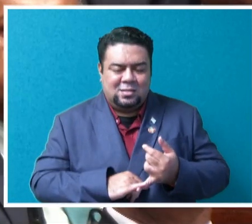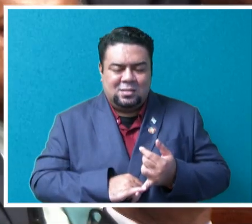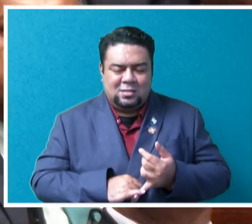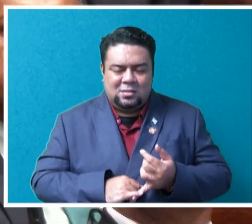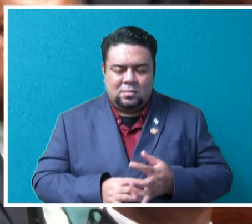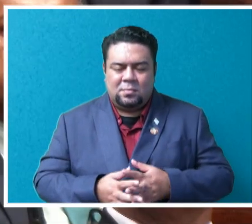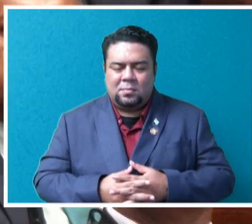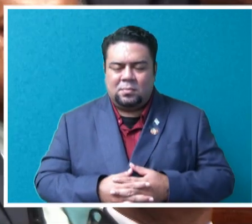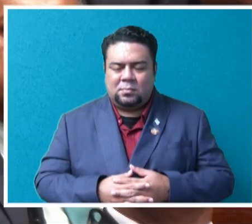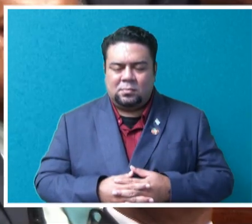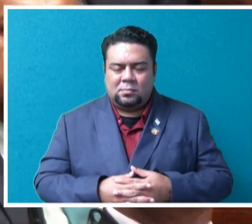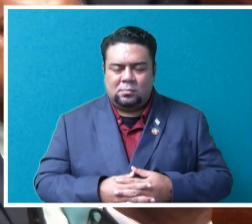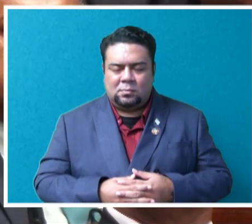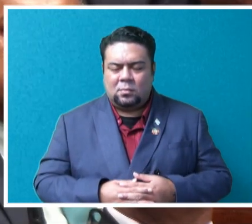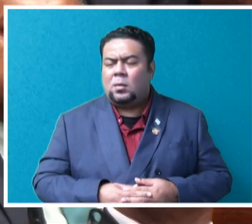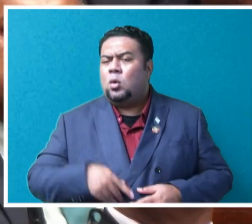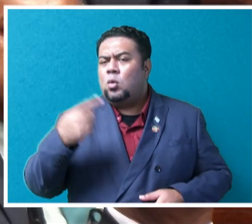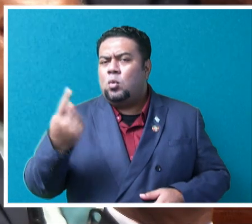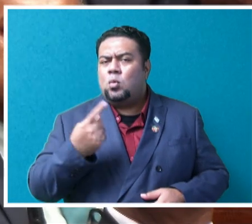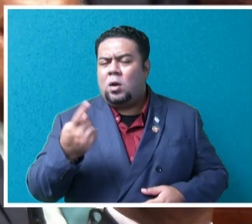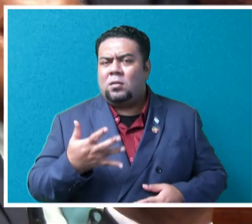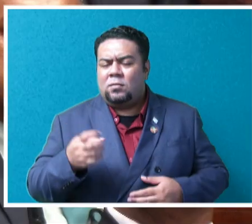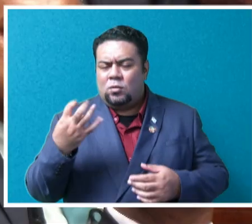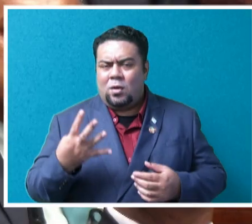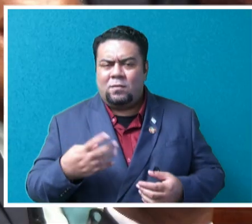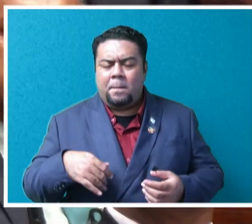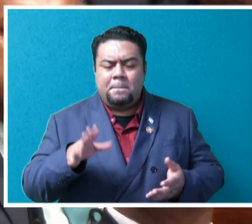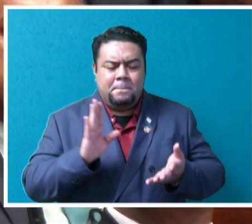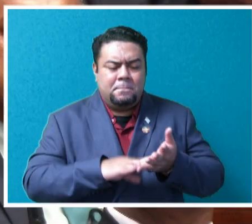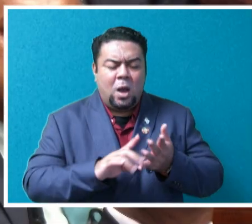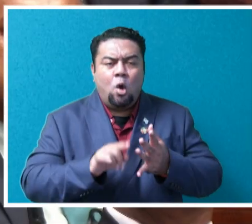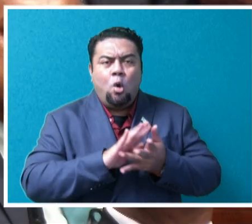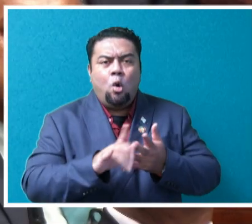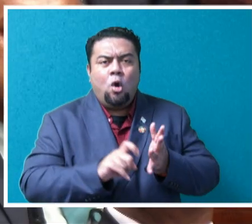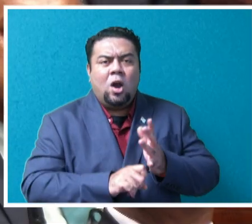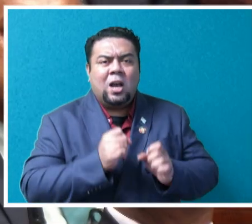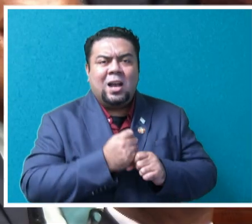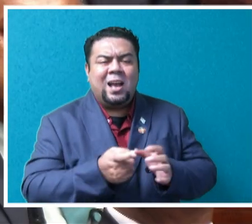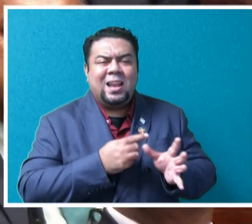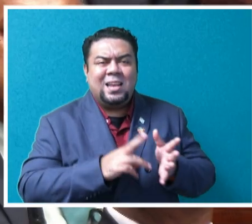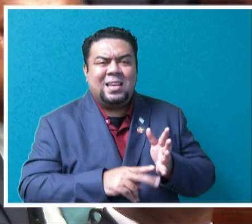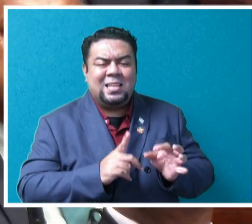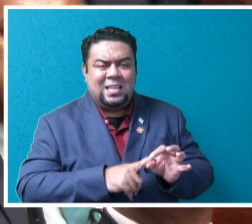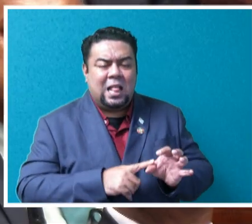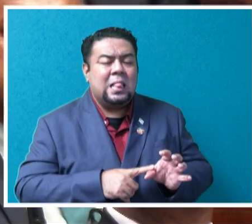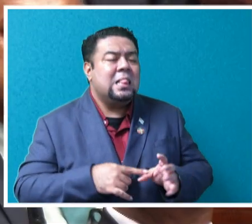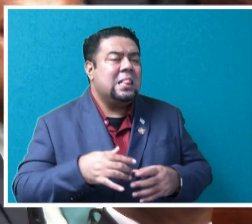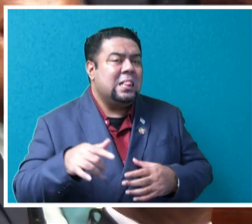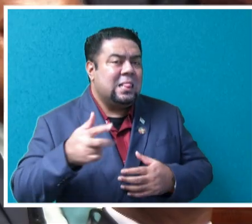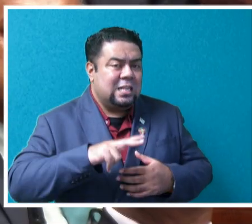addition, 2 out of the 4 Mahogany leases survey were completed in Vanua Levu,